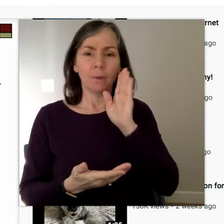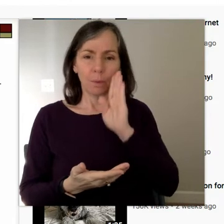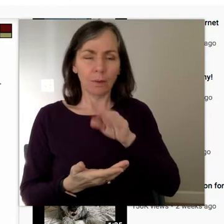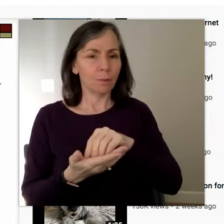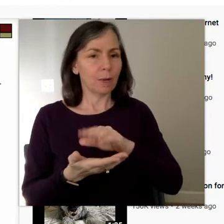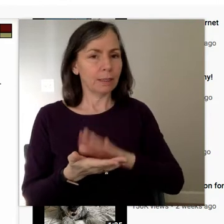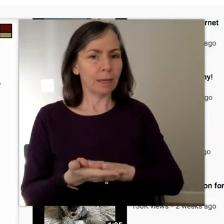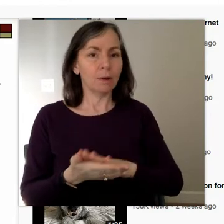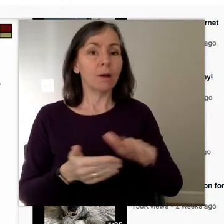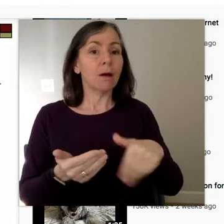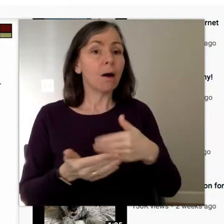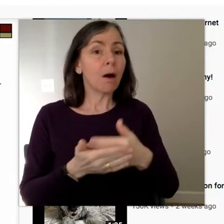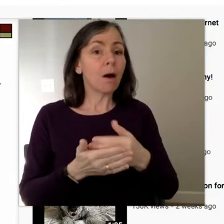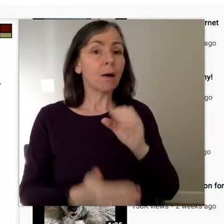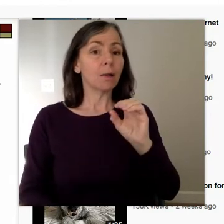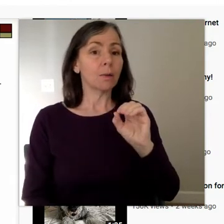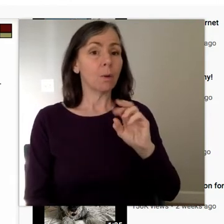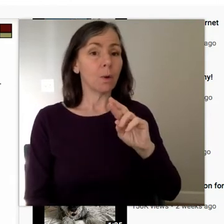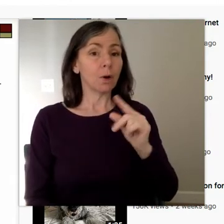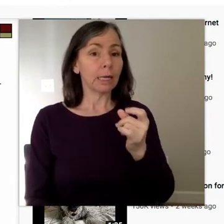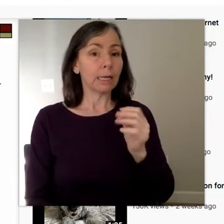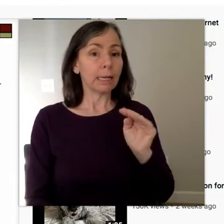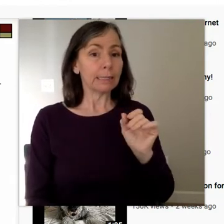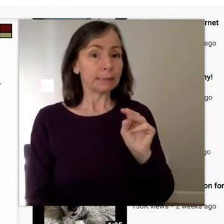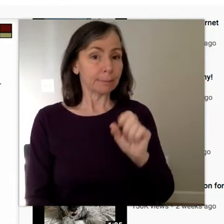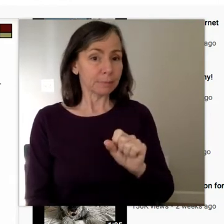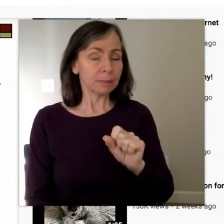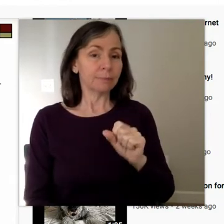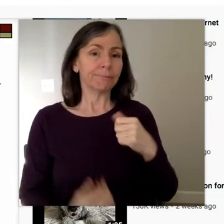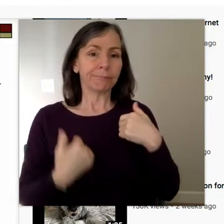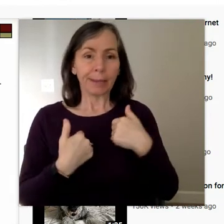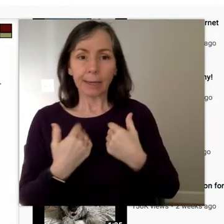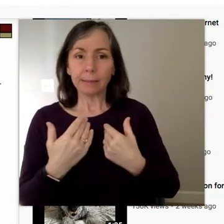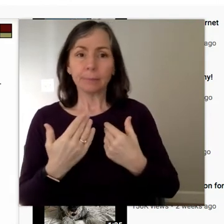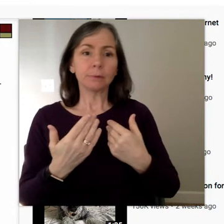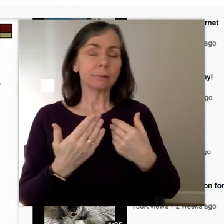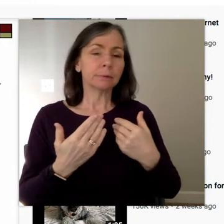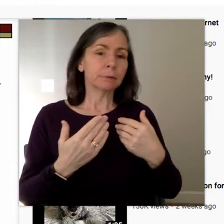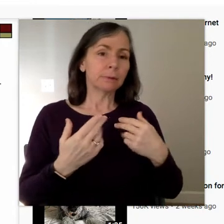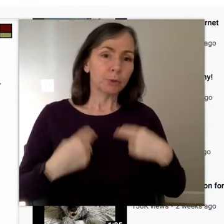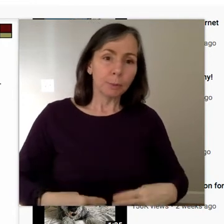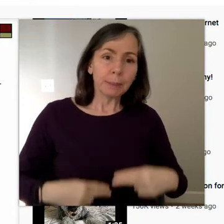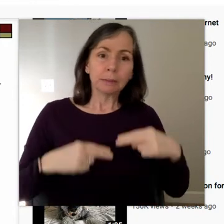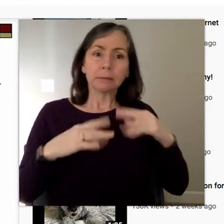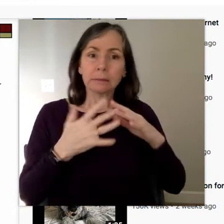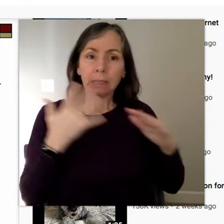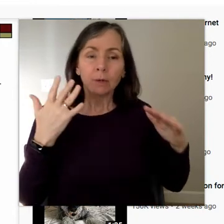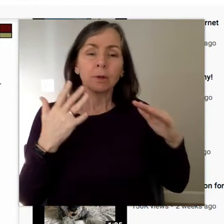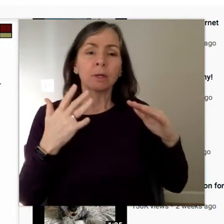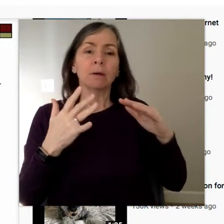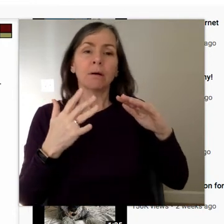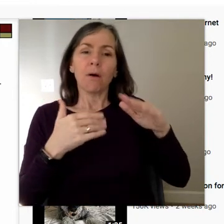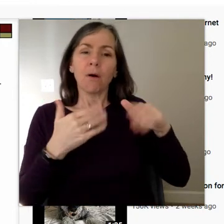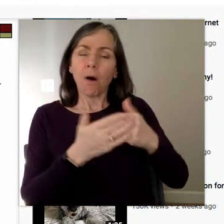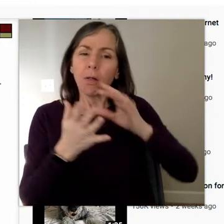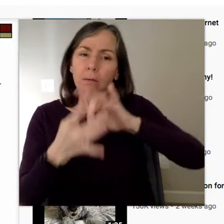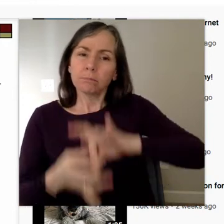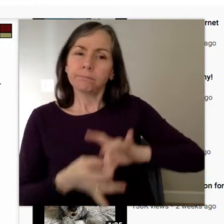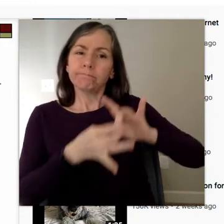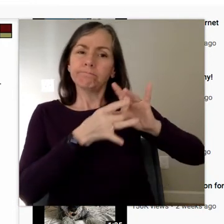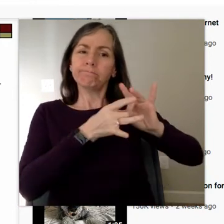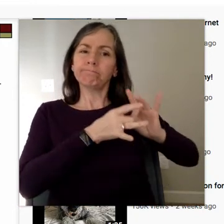a common ancestor. Way back in time, millions of years ago, we all started from something that was the